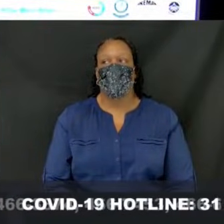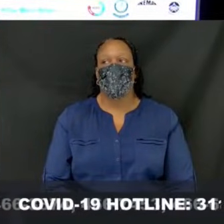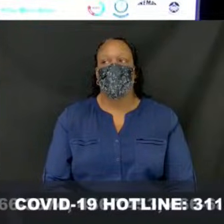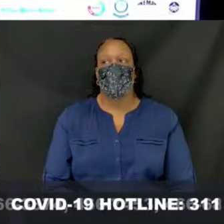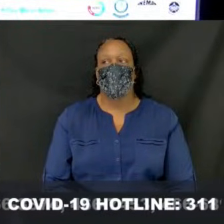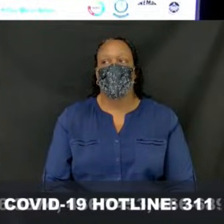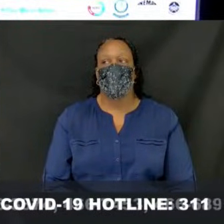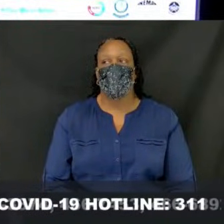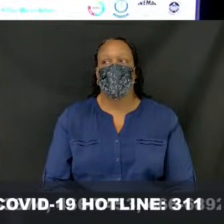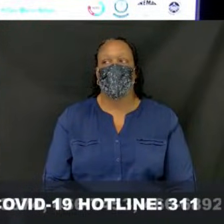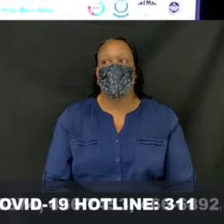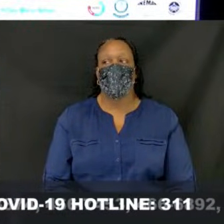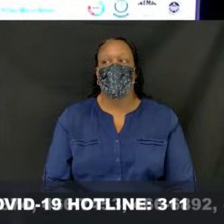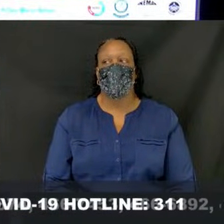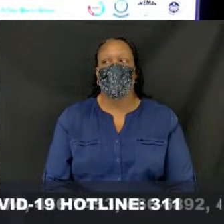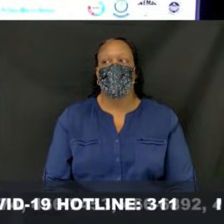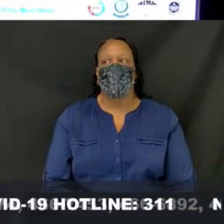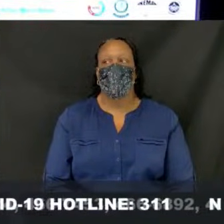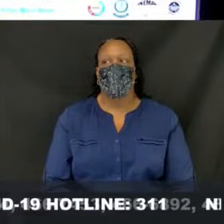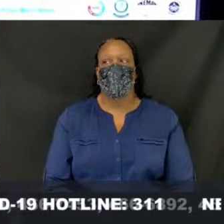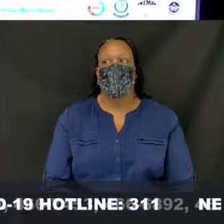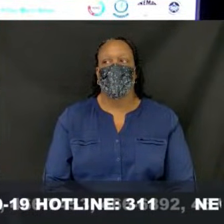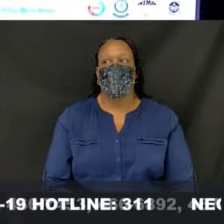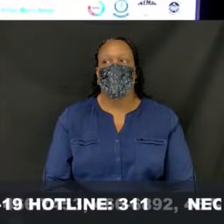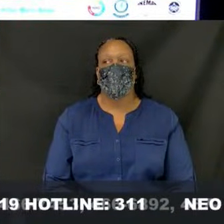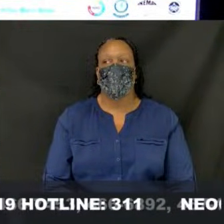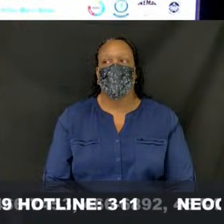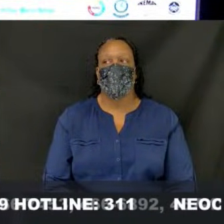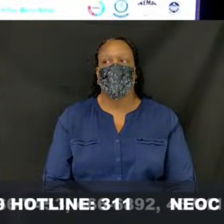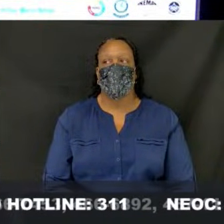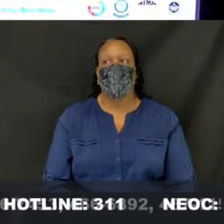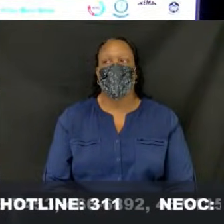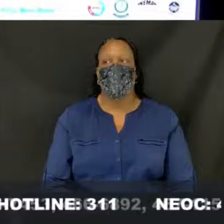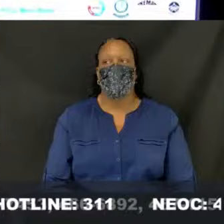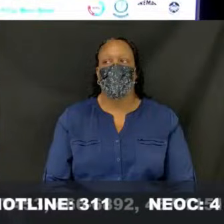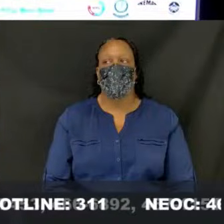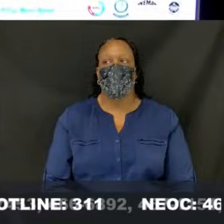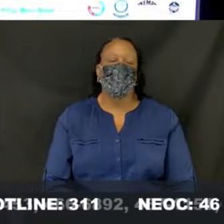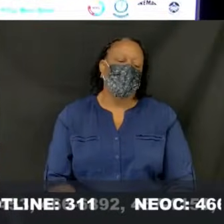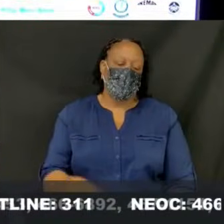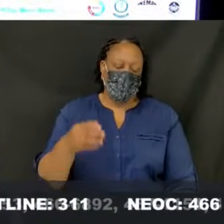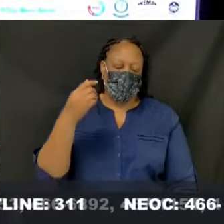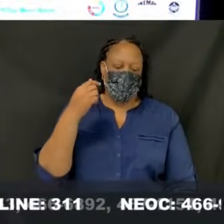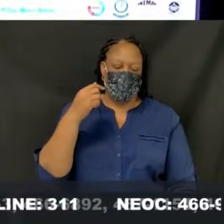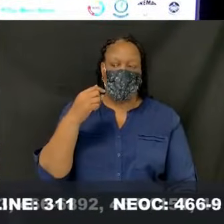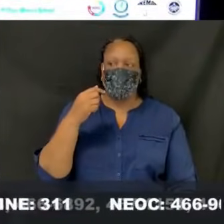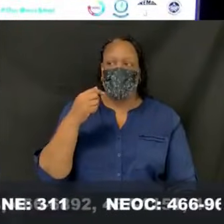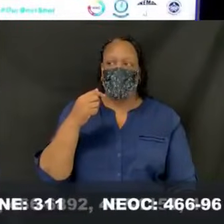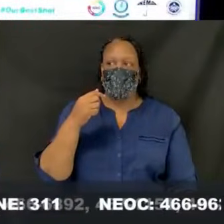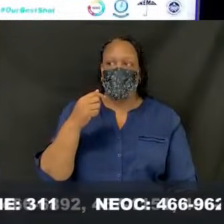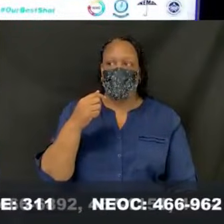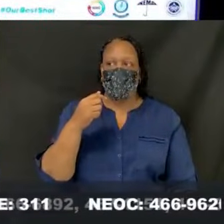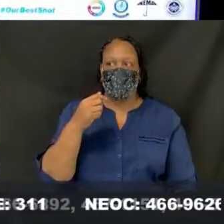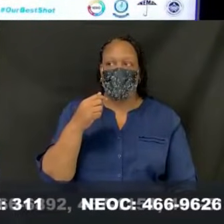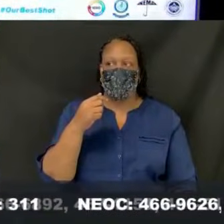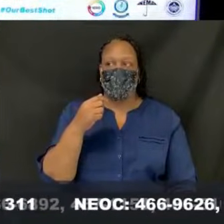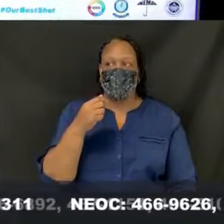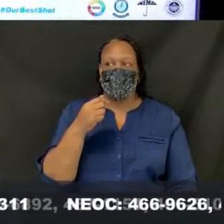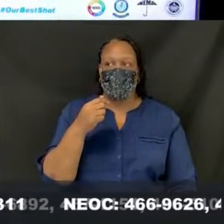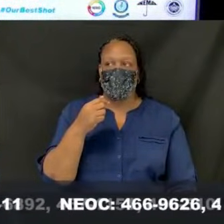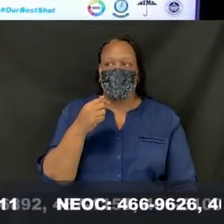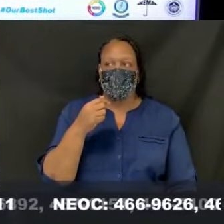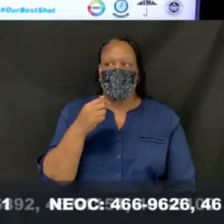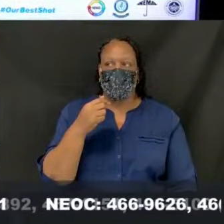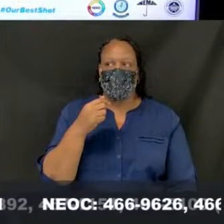risk communication. You realize that once a decision has been taken, or if we are planning to take if